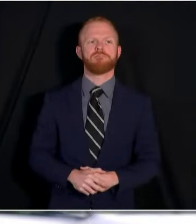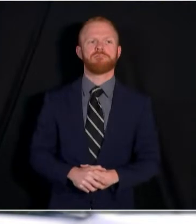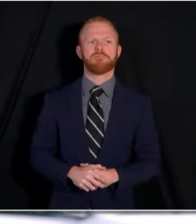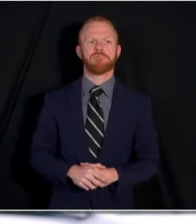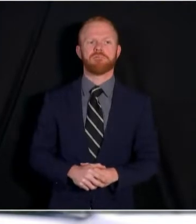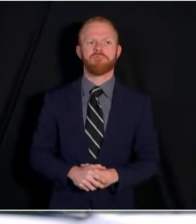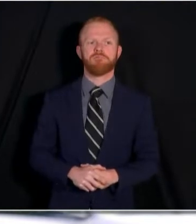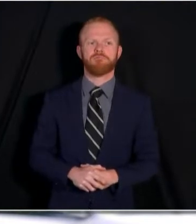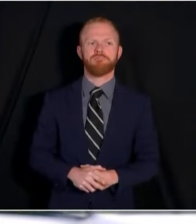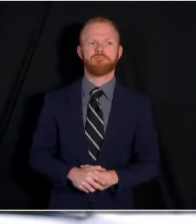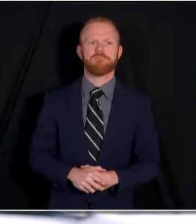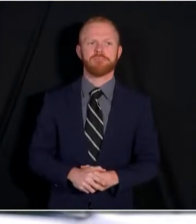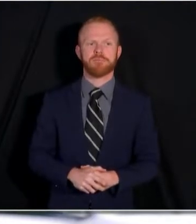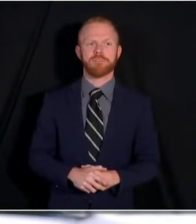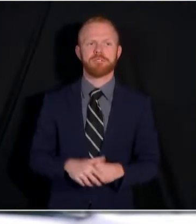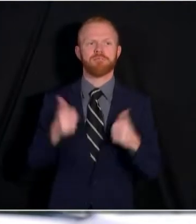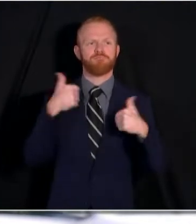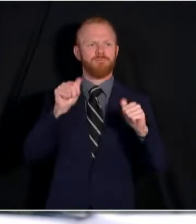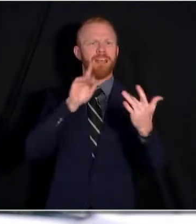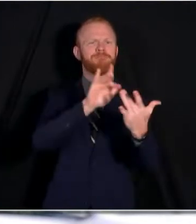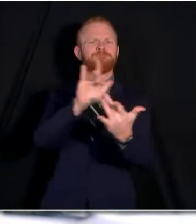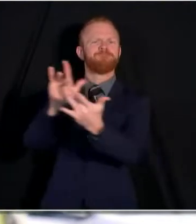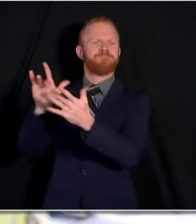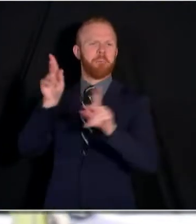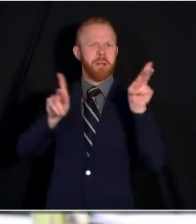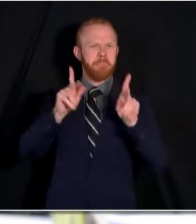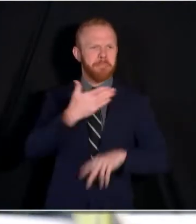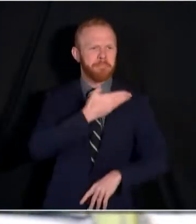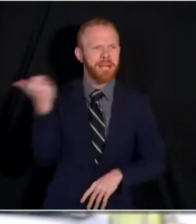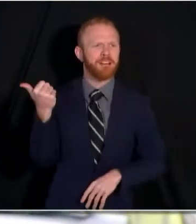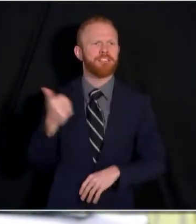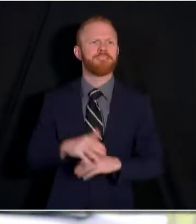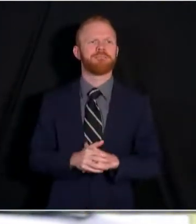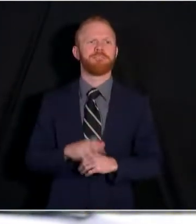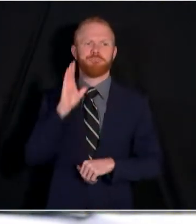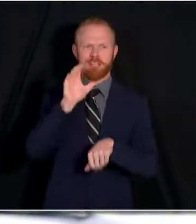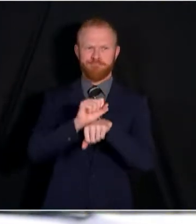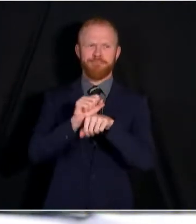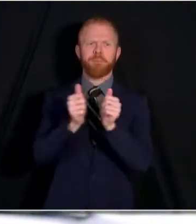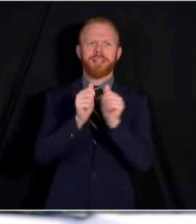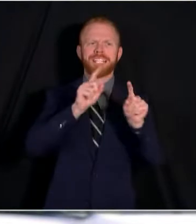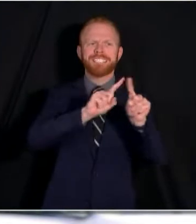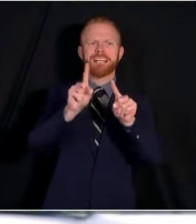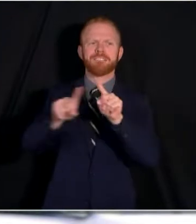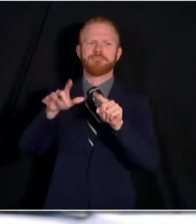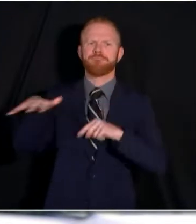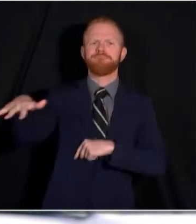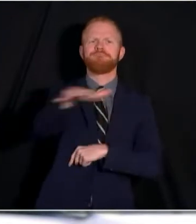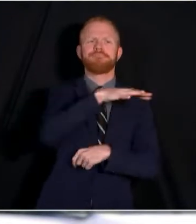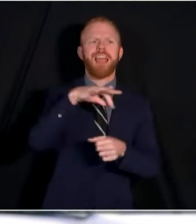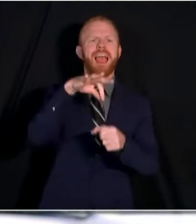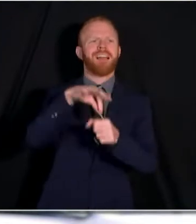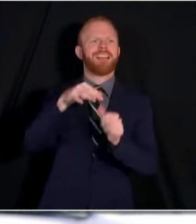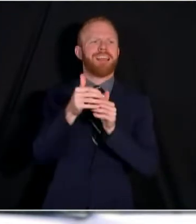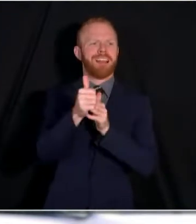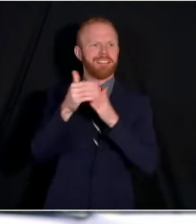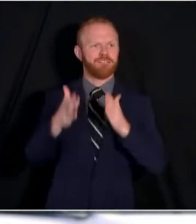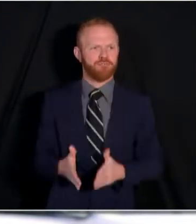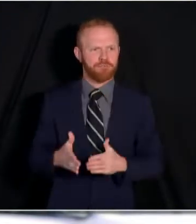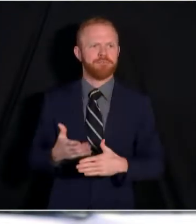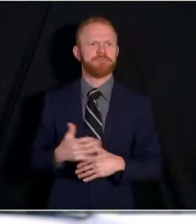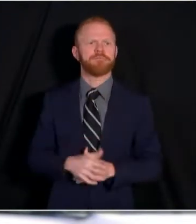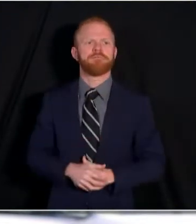populations most in need. We'll be working with local elected leaders, either faith-based organizations or